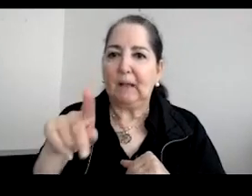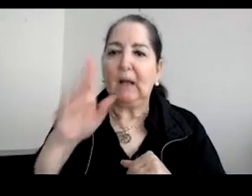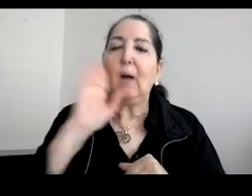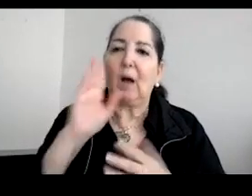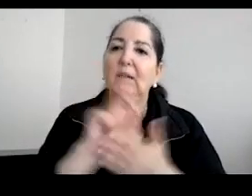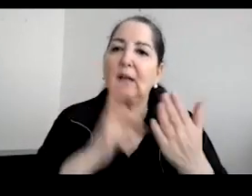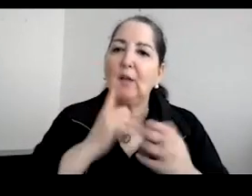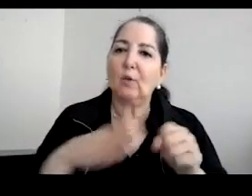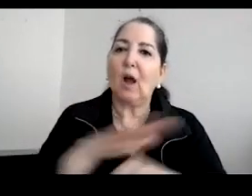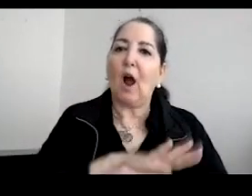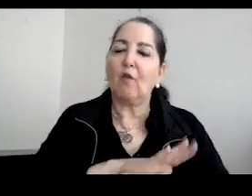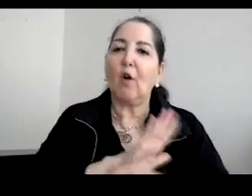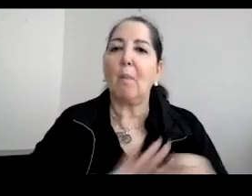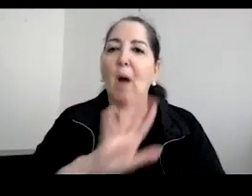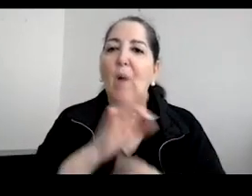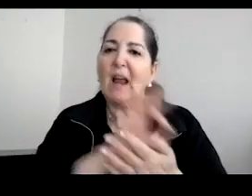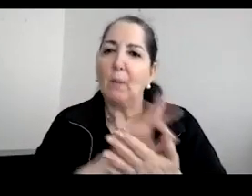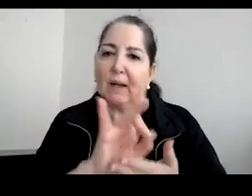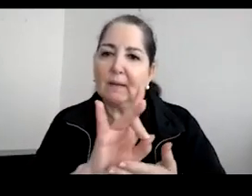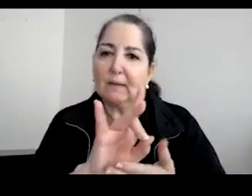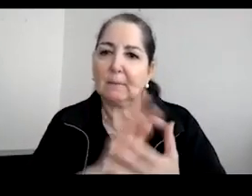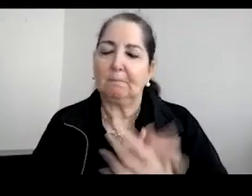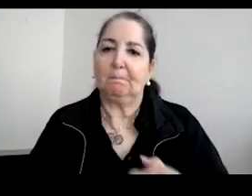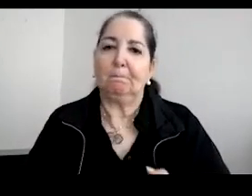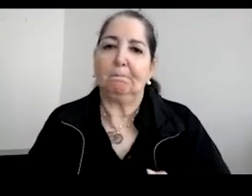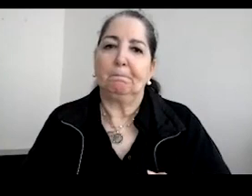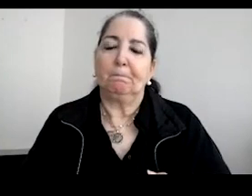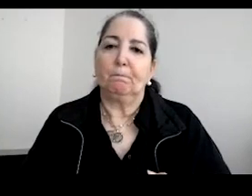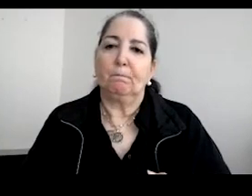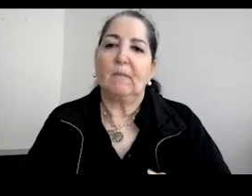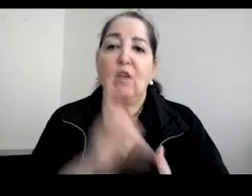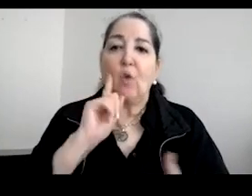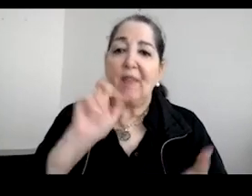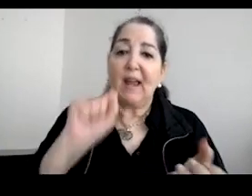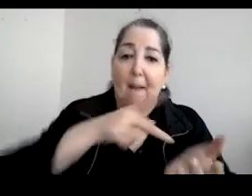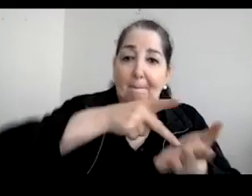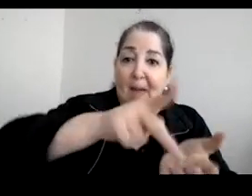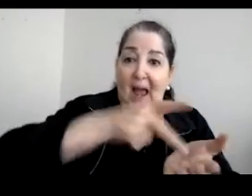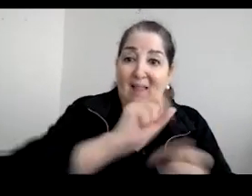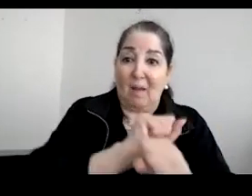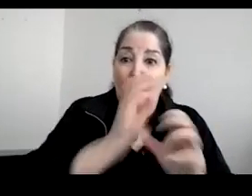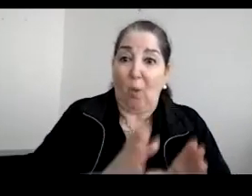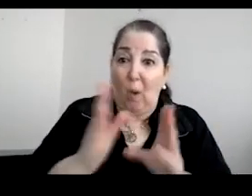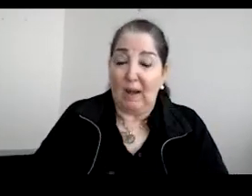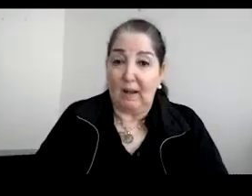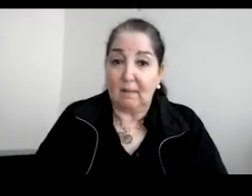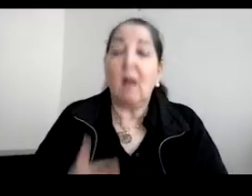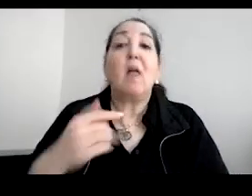payroll with provisions that the loan can be forgiven if